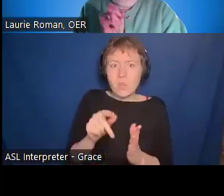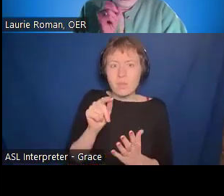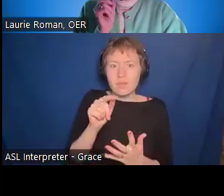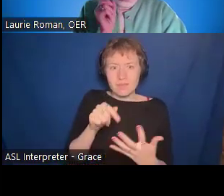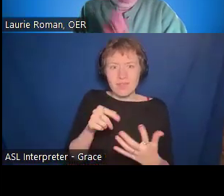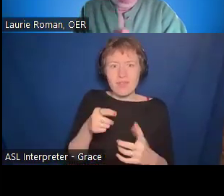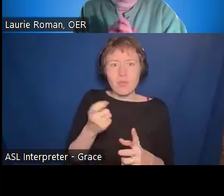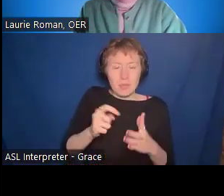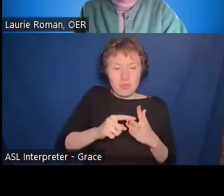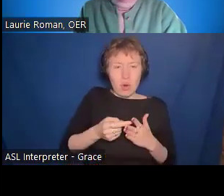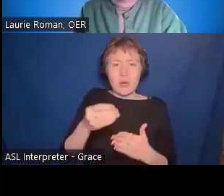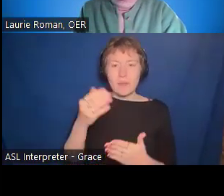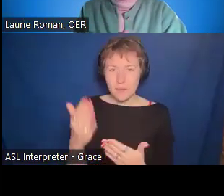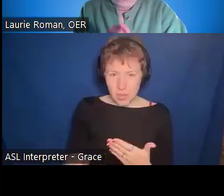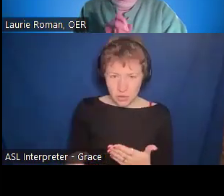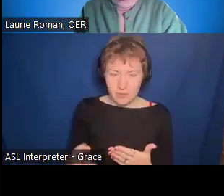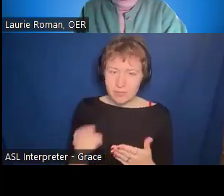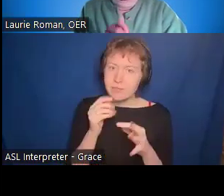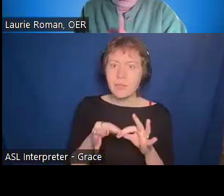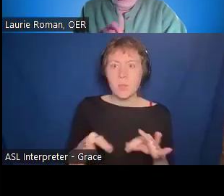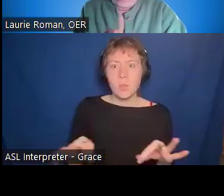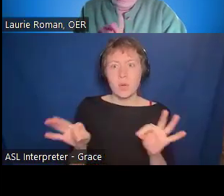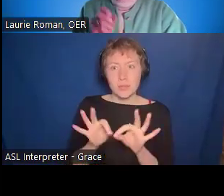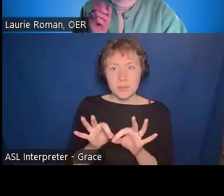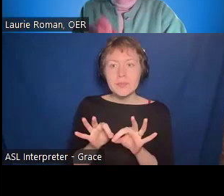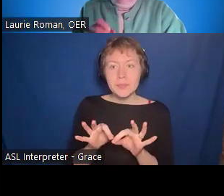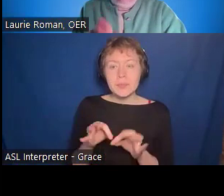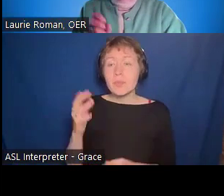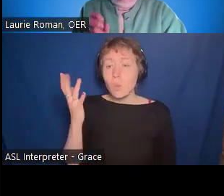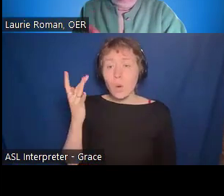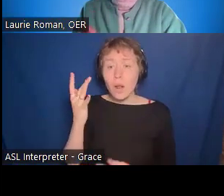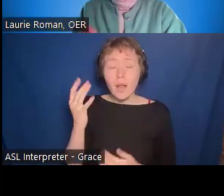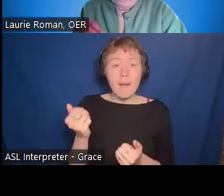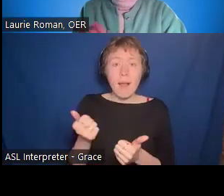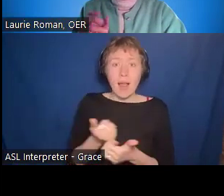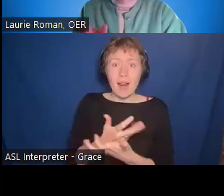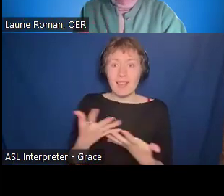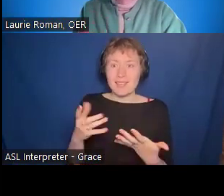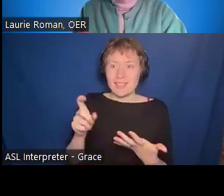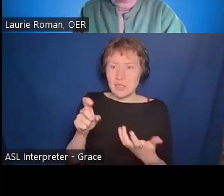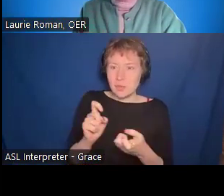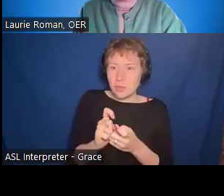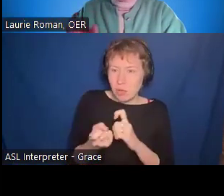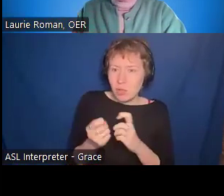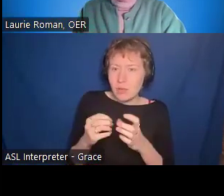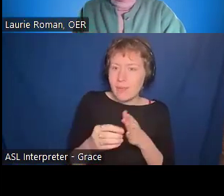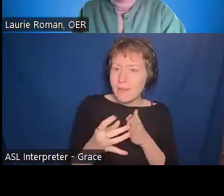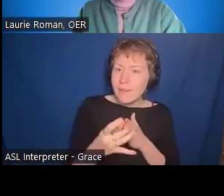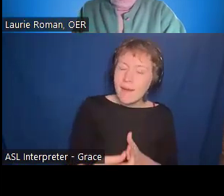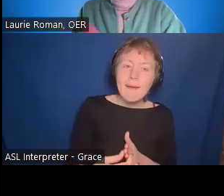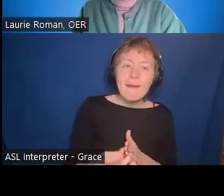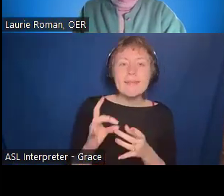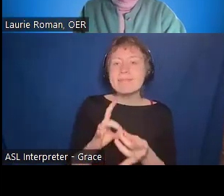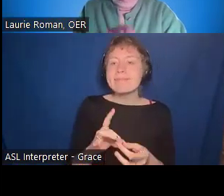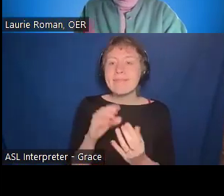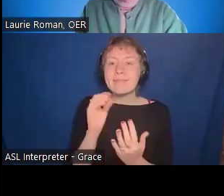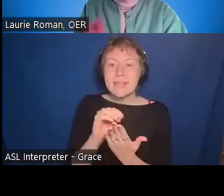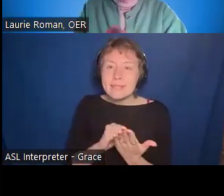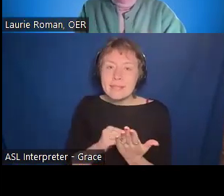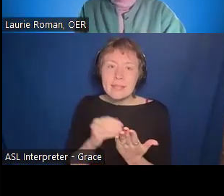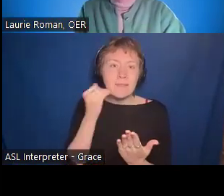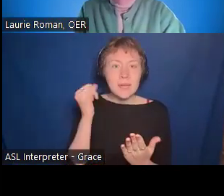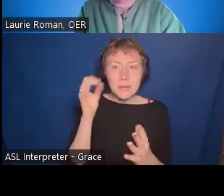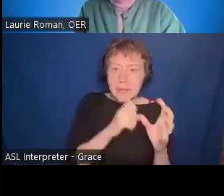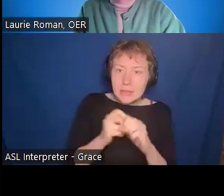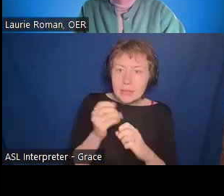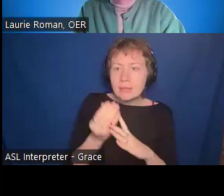And it's really critical because, again, anything that needs to be changed within the guide in terms of filling things out that got missed is